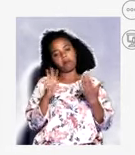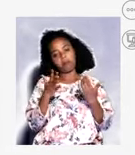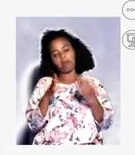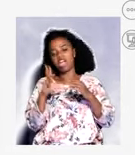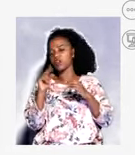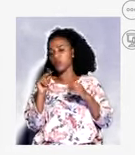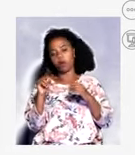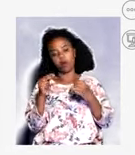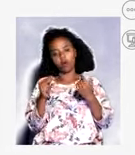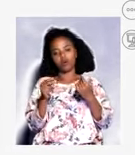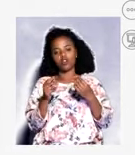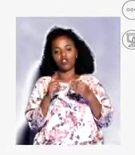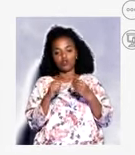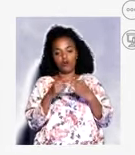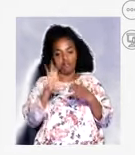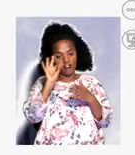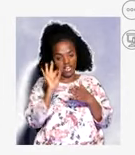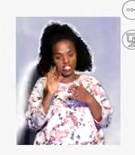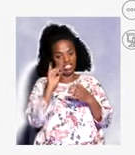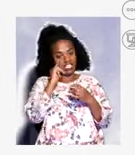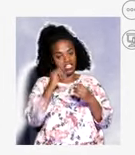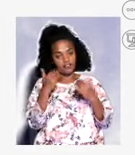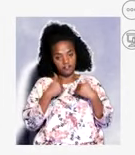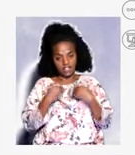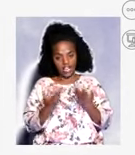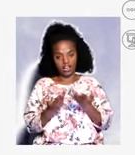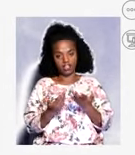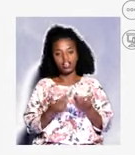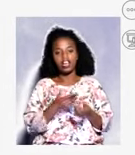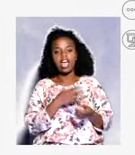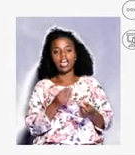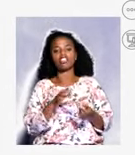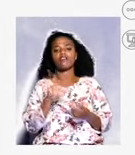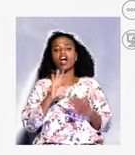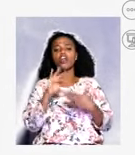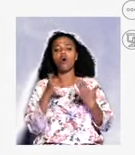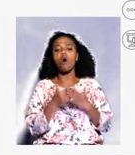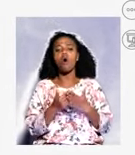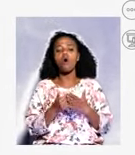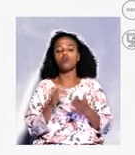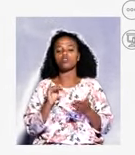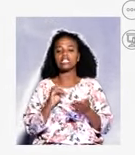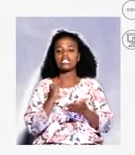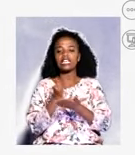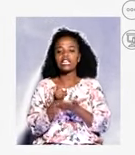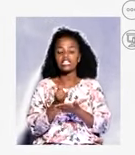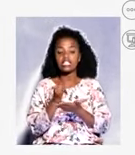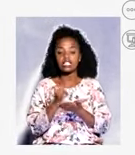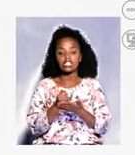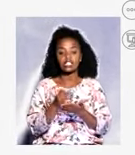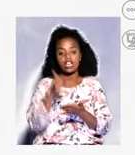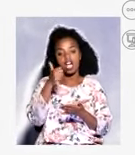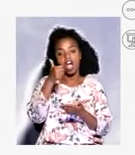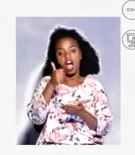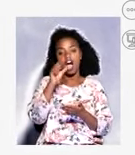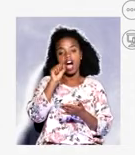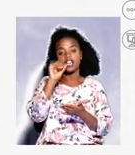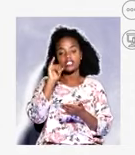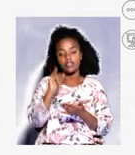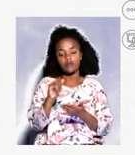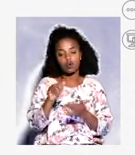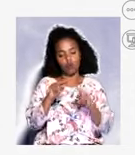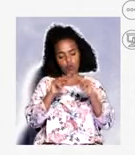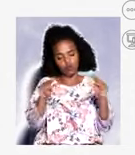So find x and y intercept and find all its asymptotes, if any. It may have